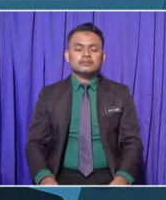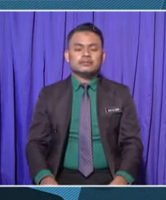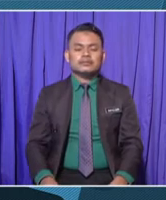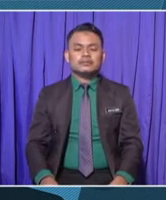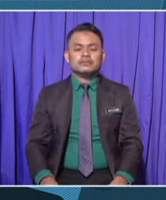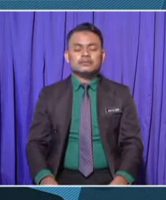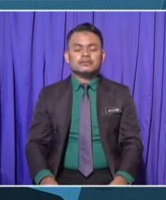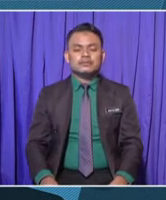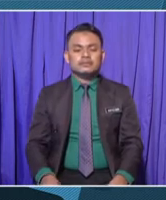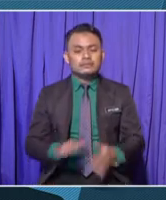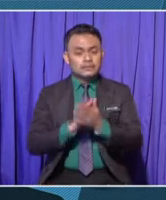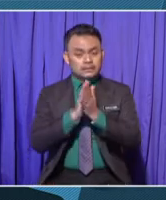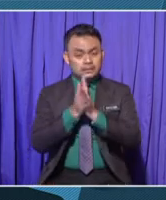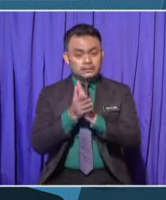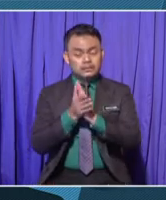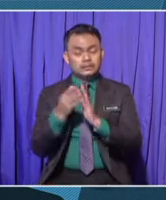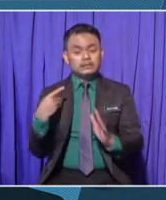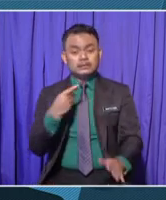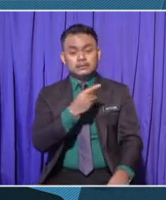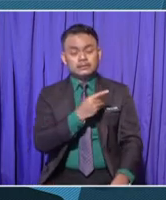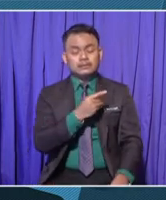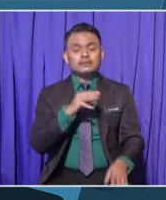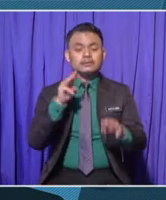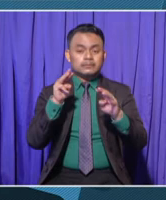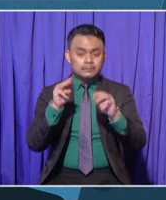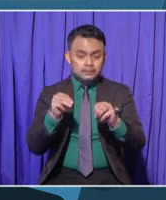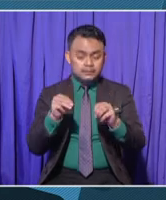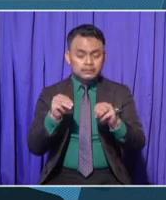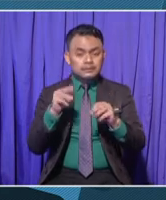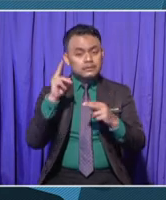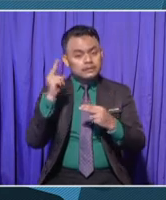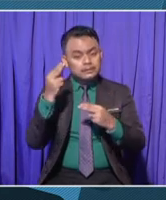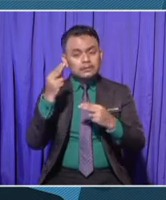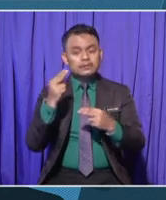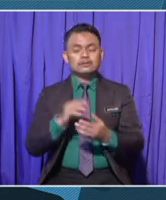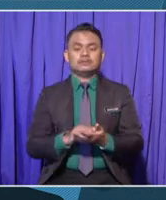the uses of magnet around us. How is it?